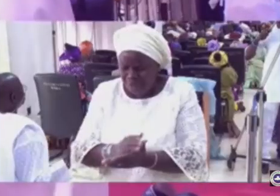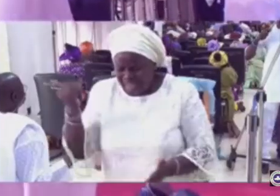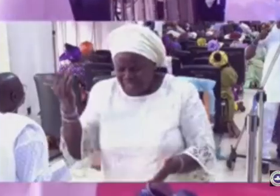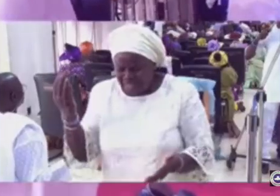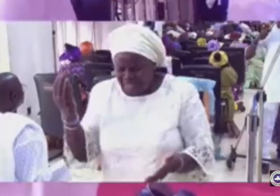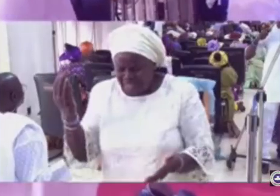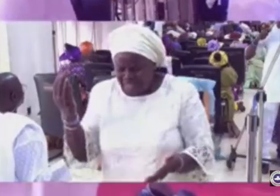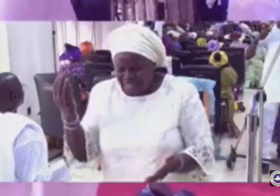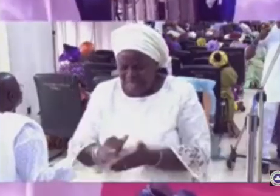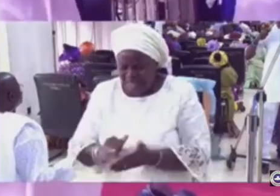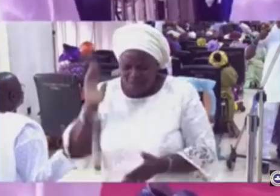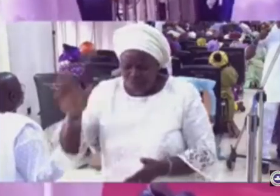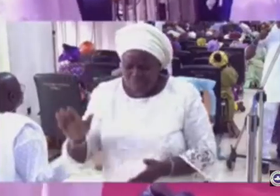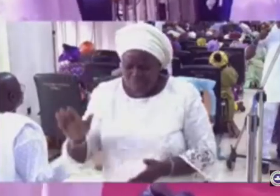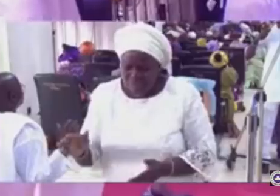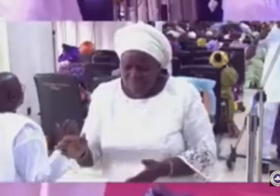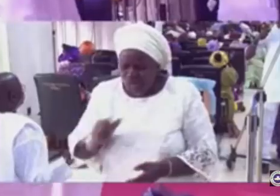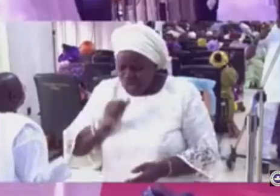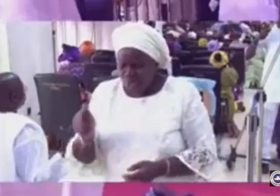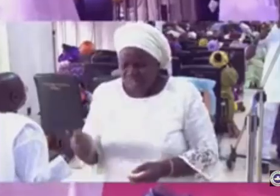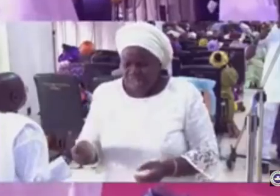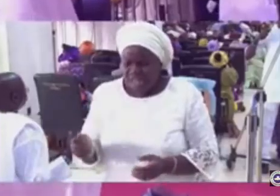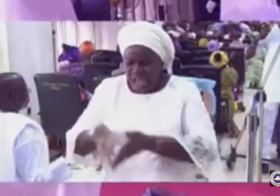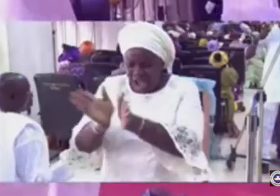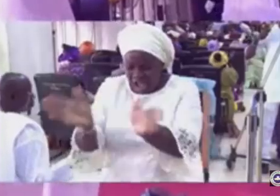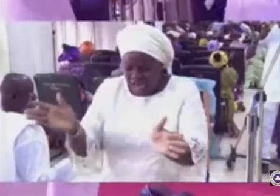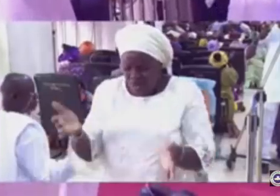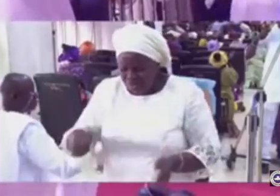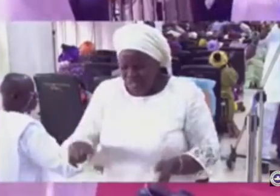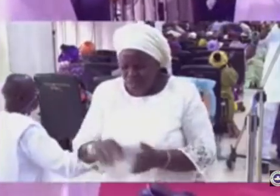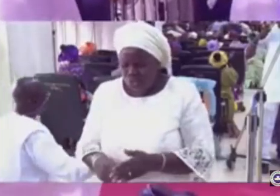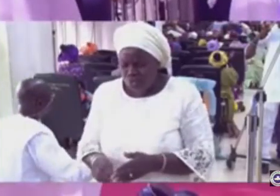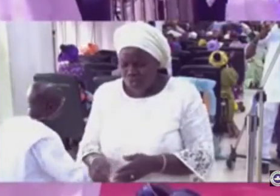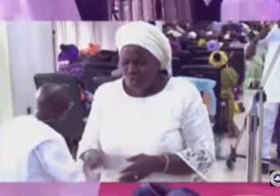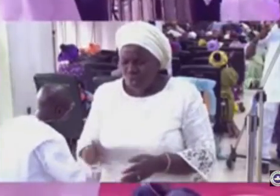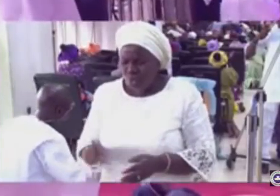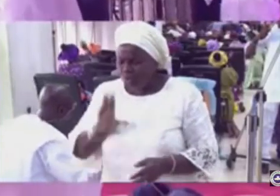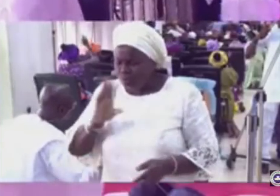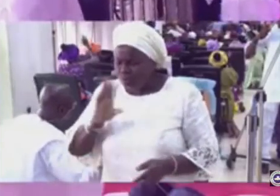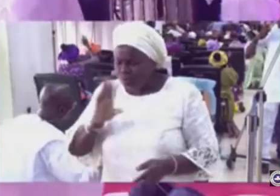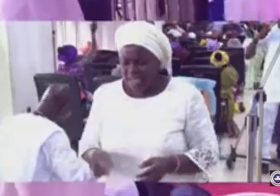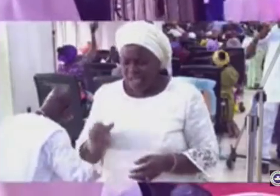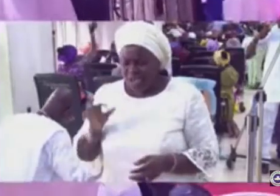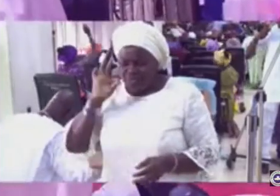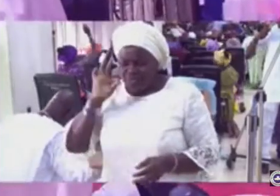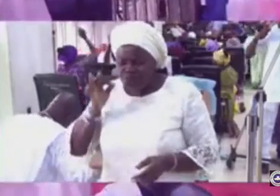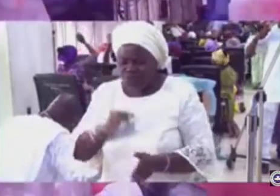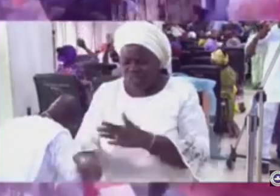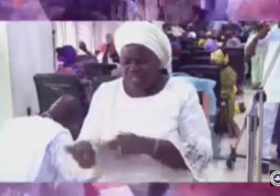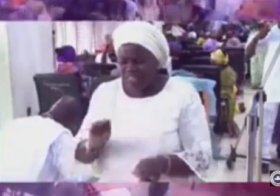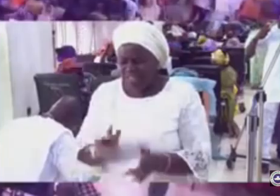Thank you, my Father and my God. In Jesus' mighty name we have prayed.